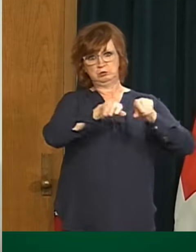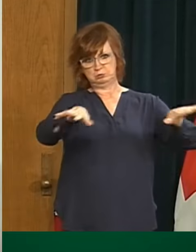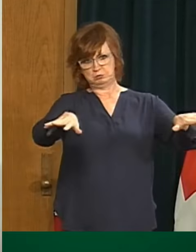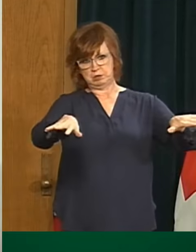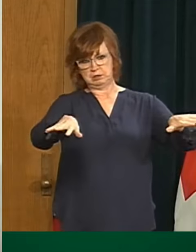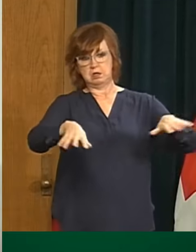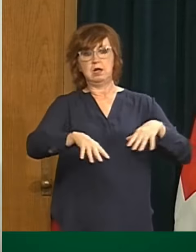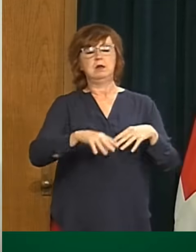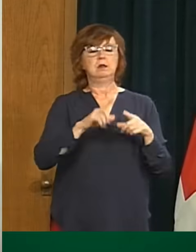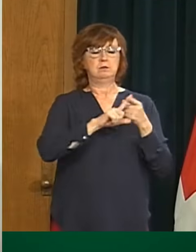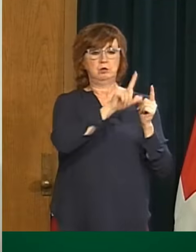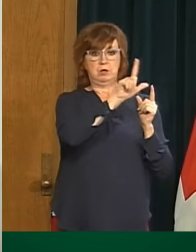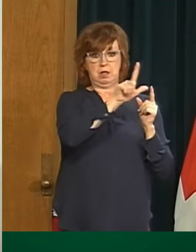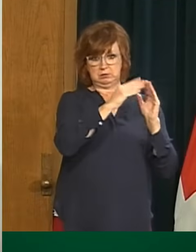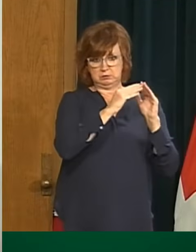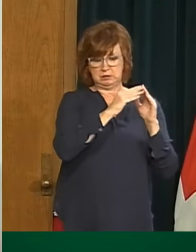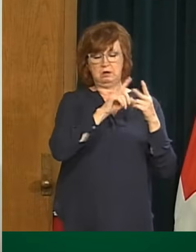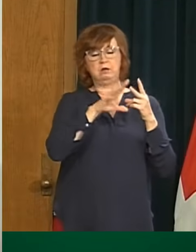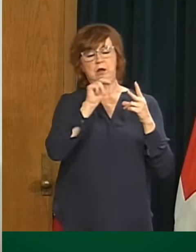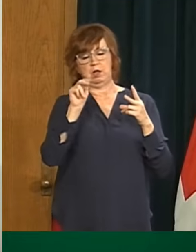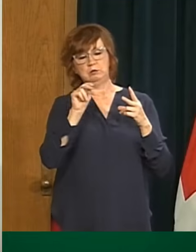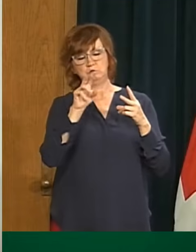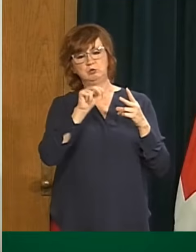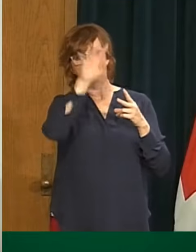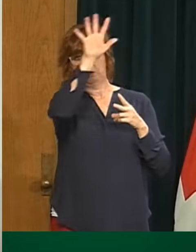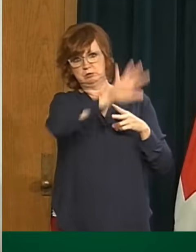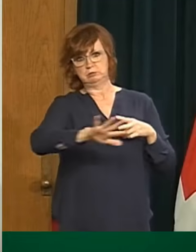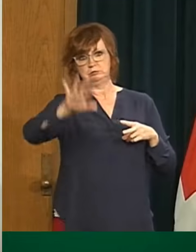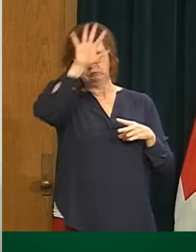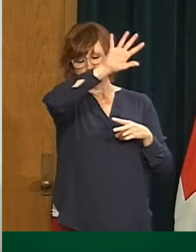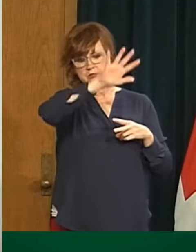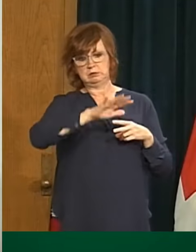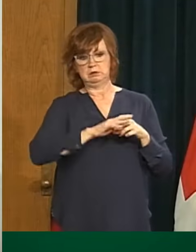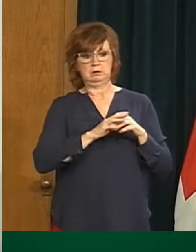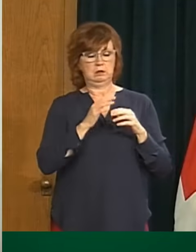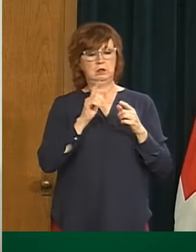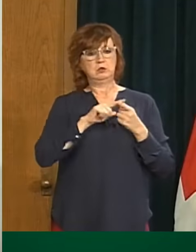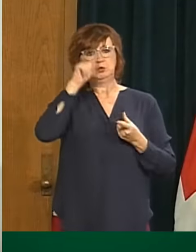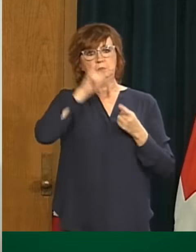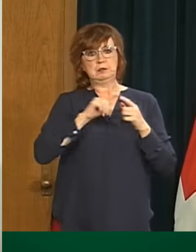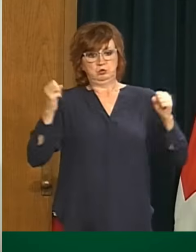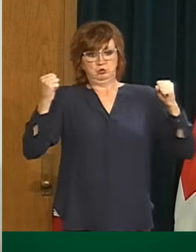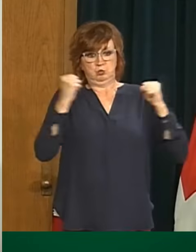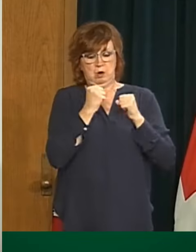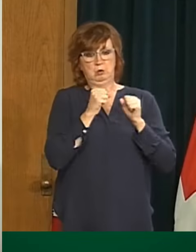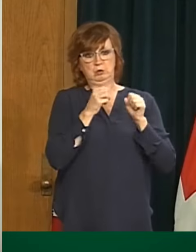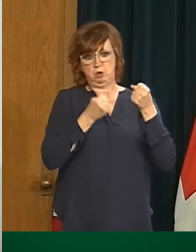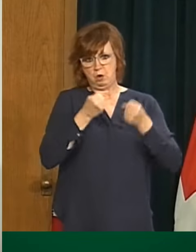highly vulnerable due to a lot of factors that include crowding and other factors as well. And that's where